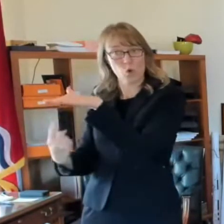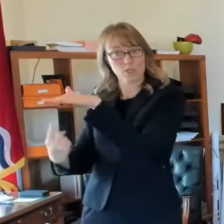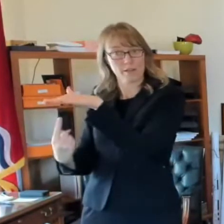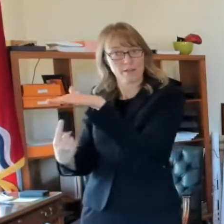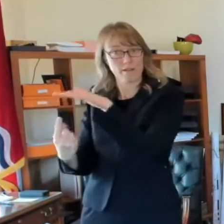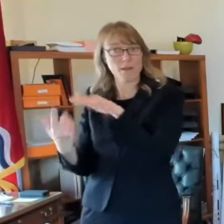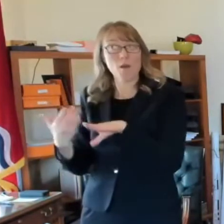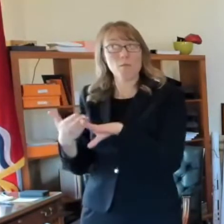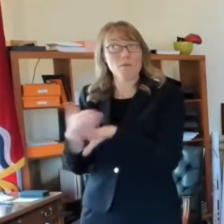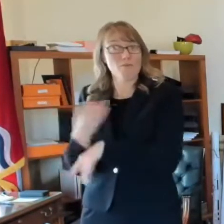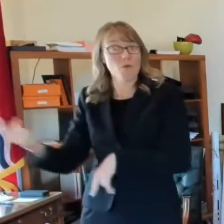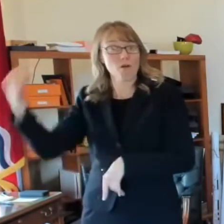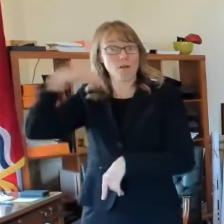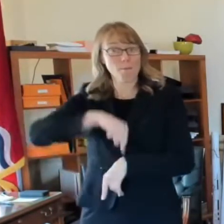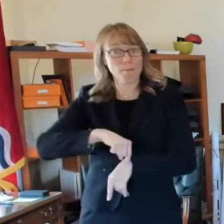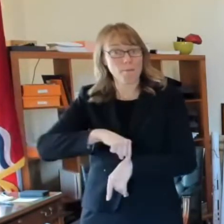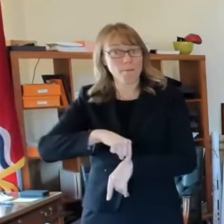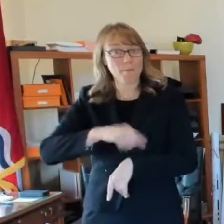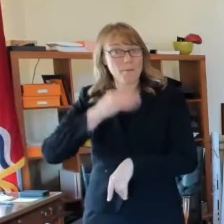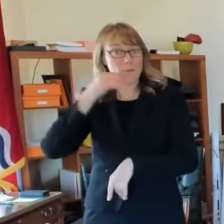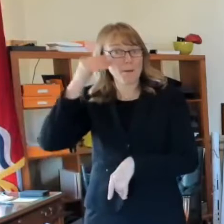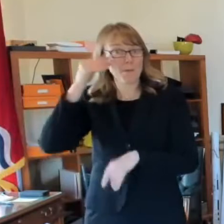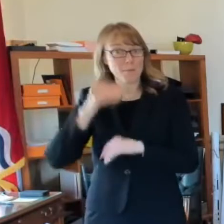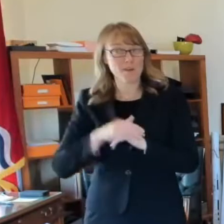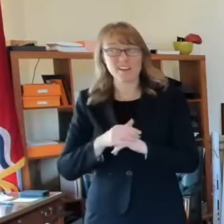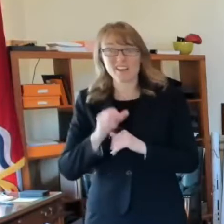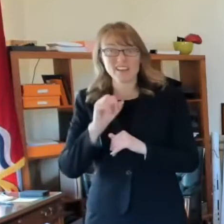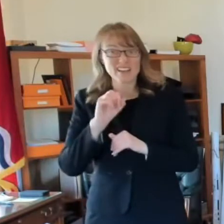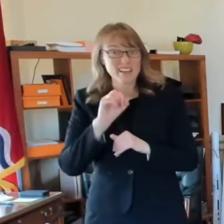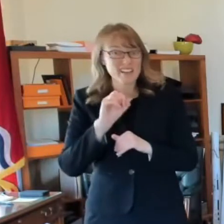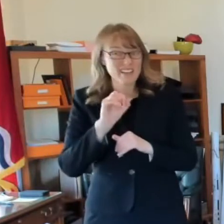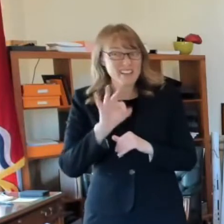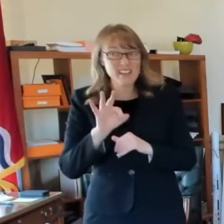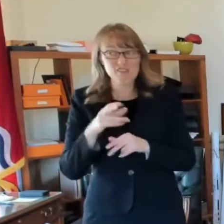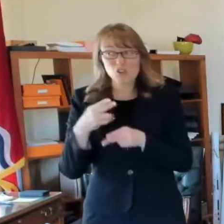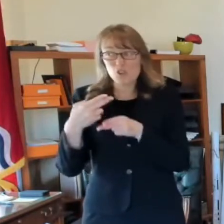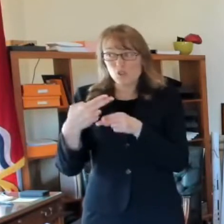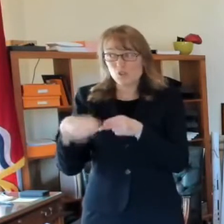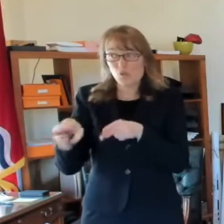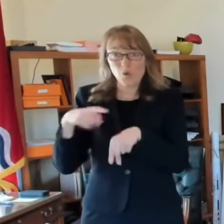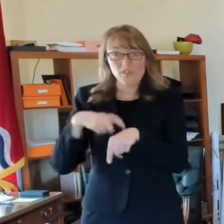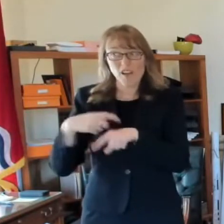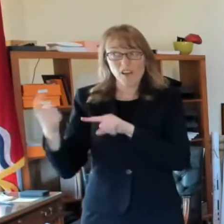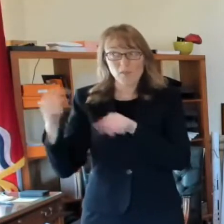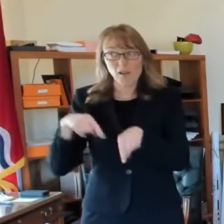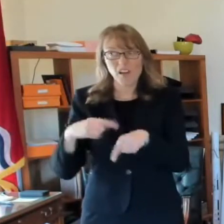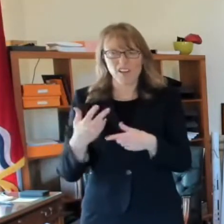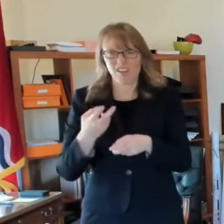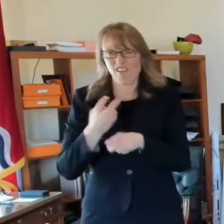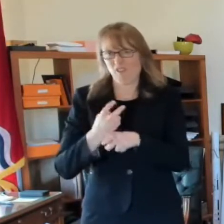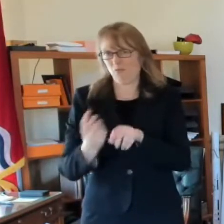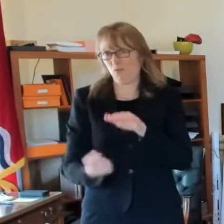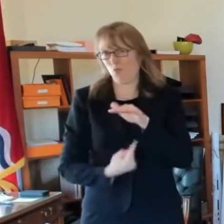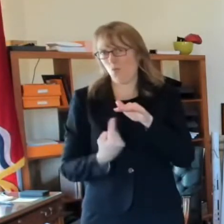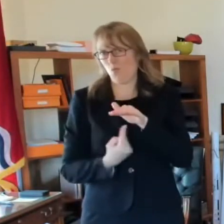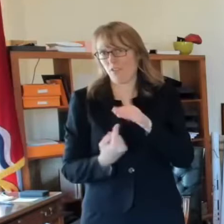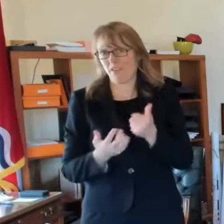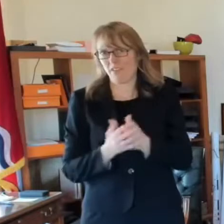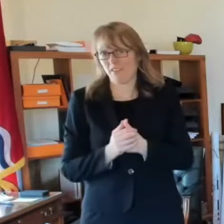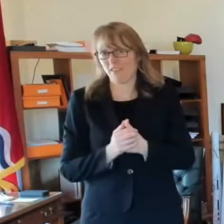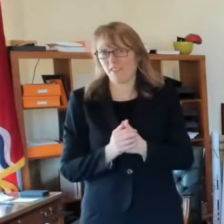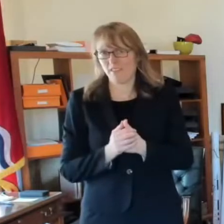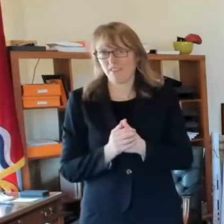are not. They really should quarantine before they get on that plane or